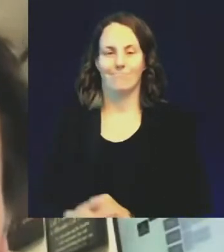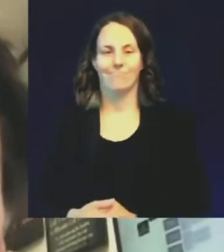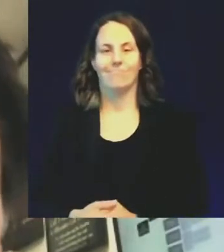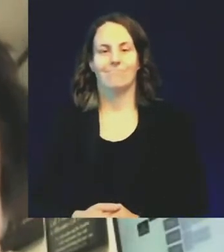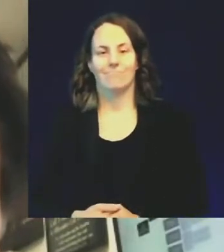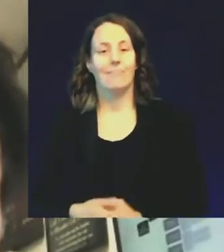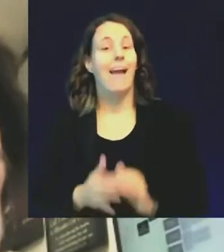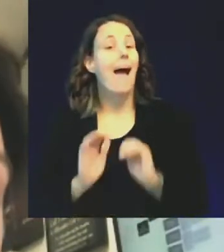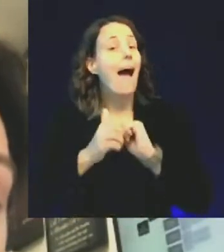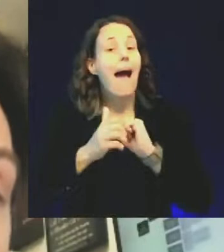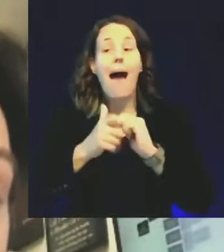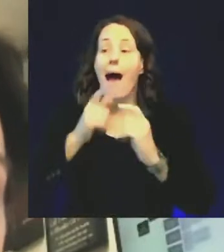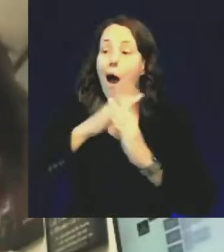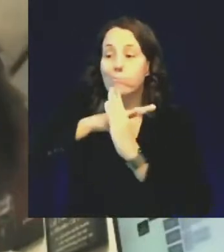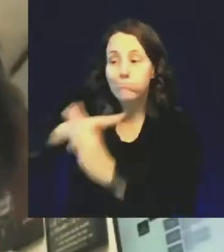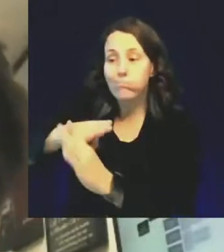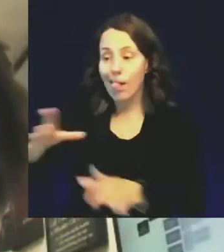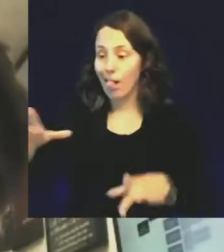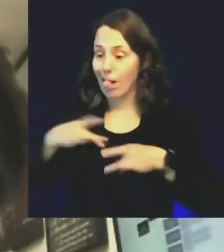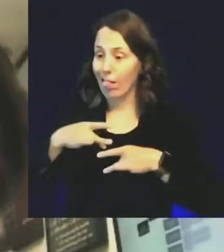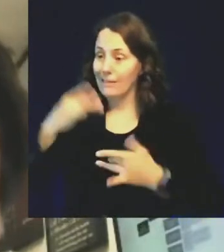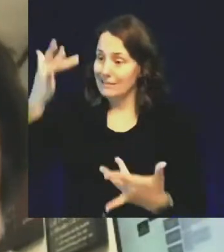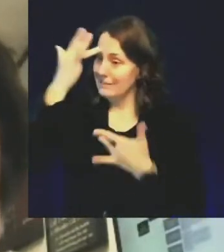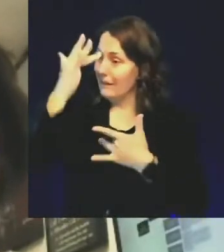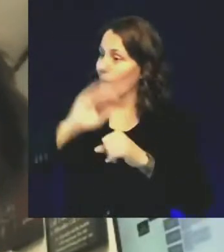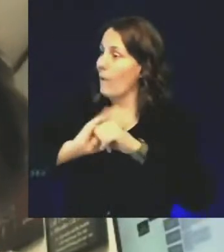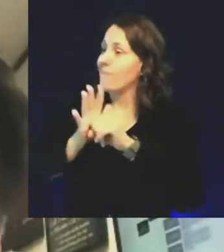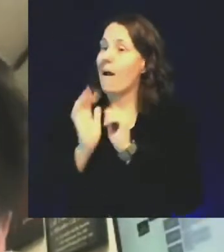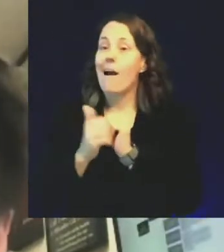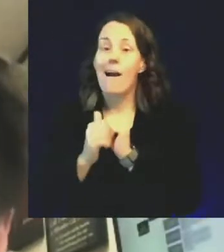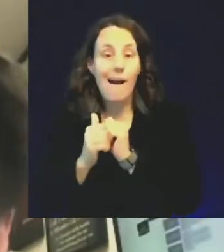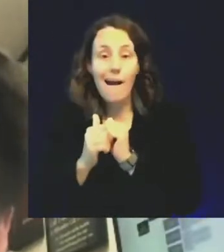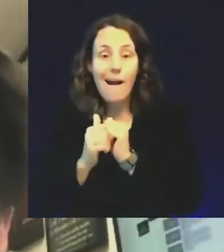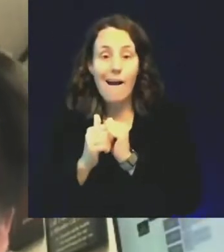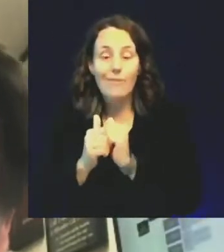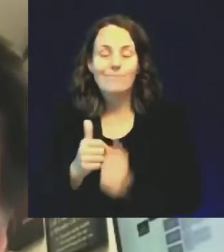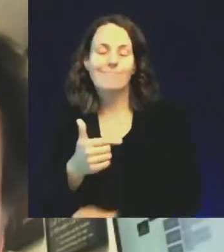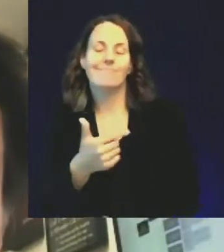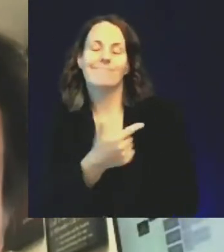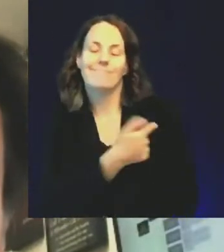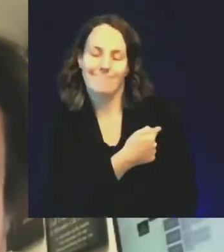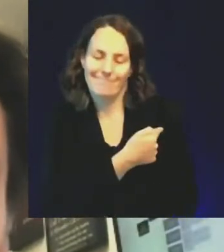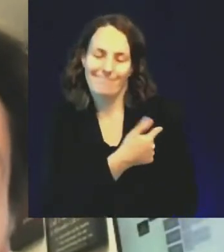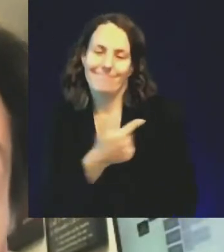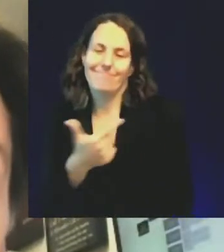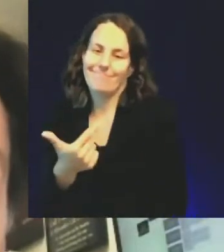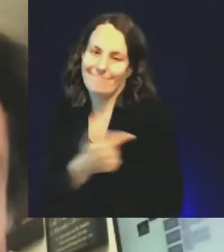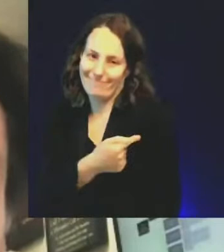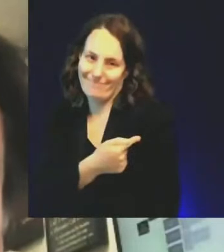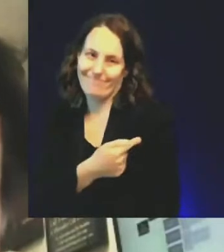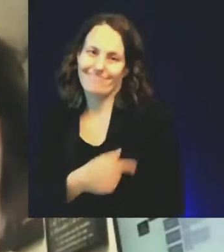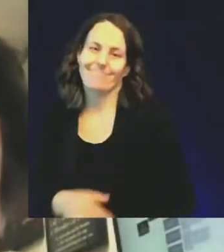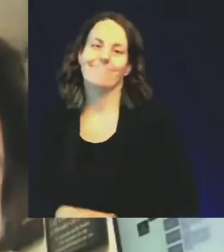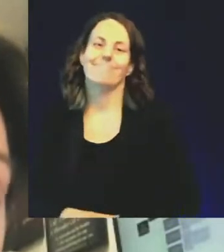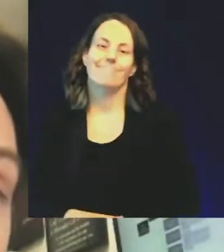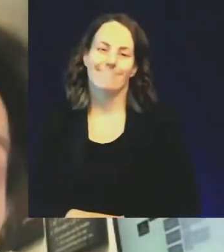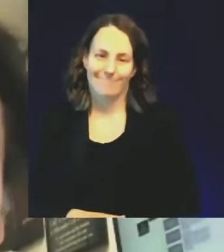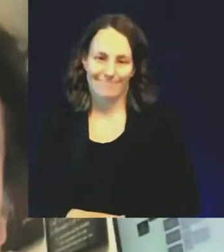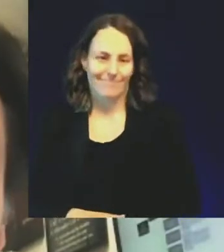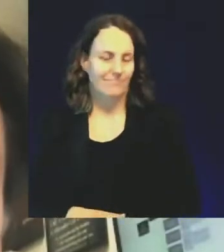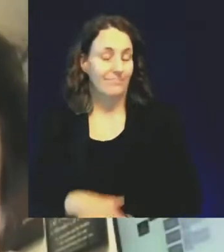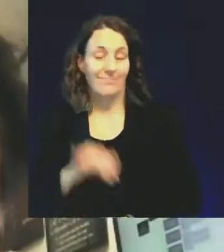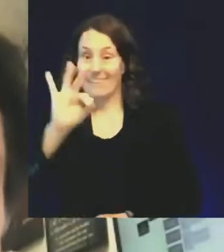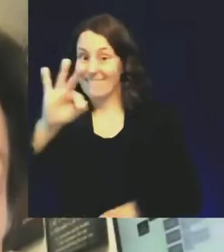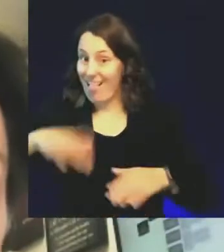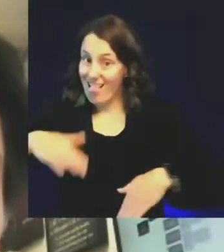virus. And people who are not yet vaccinated, should continue to wear masks when indoors, and we should